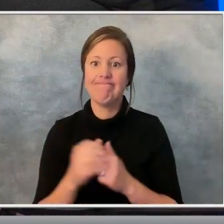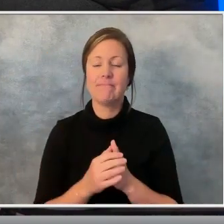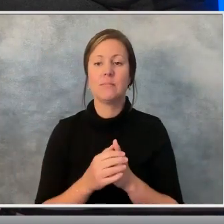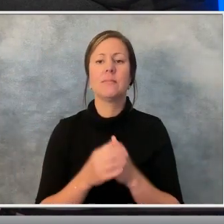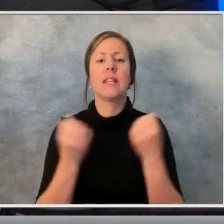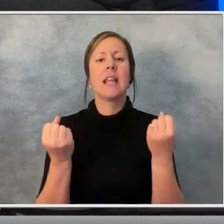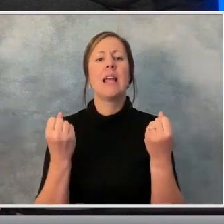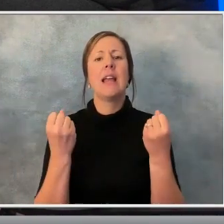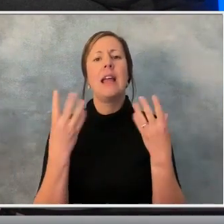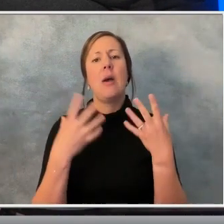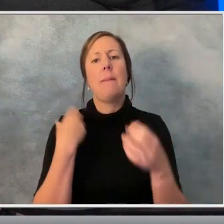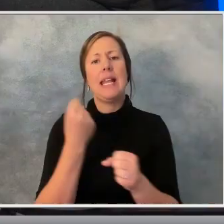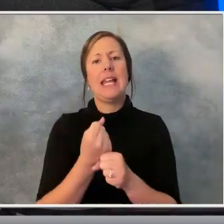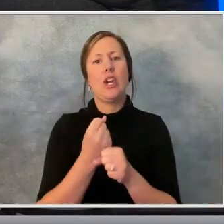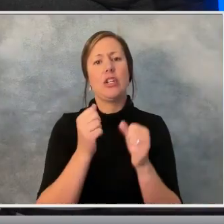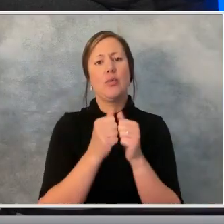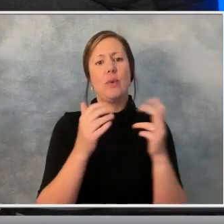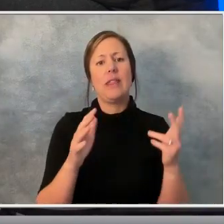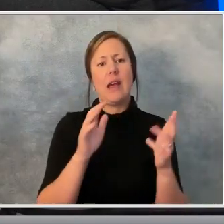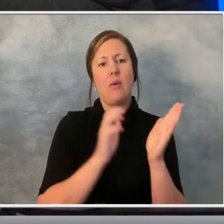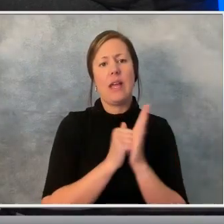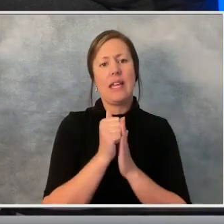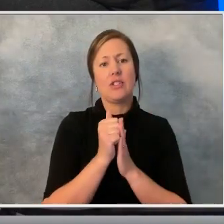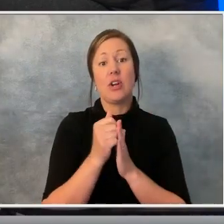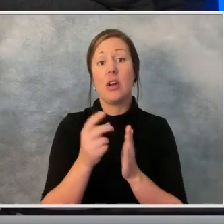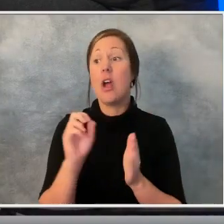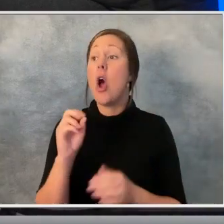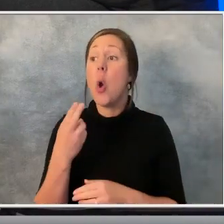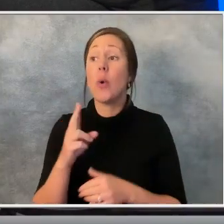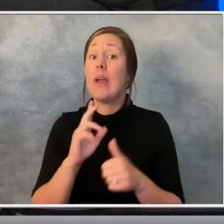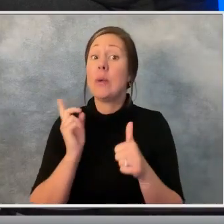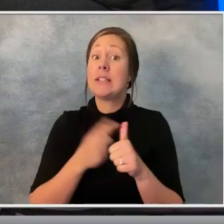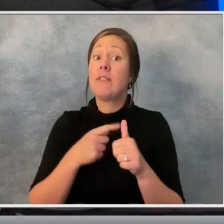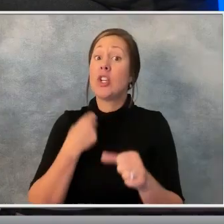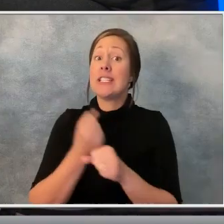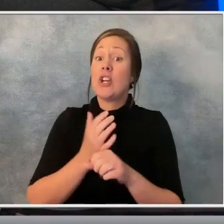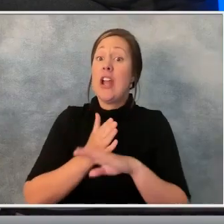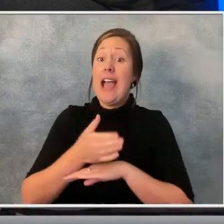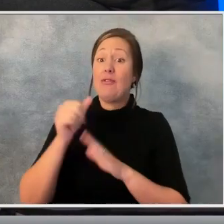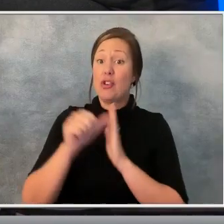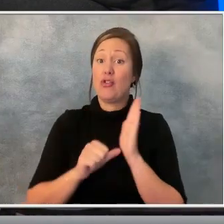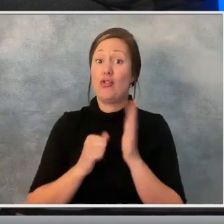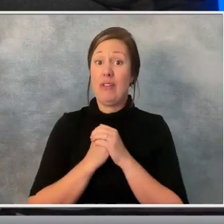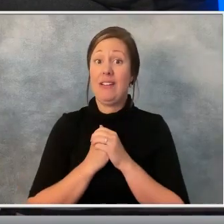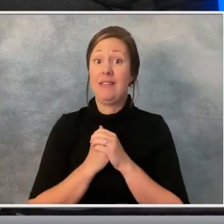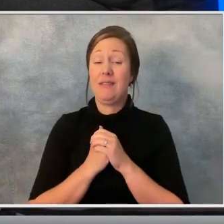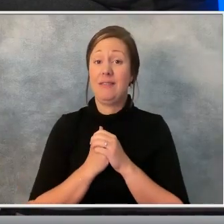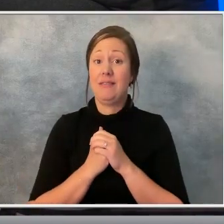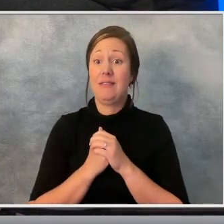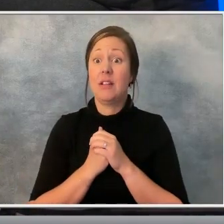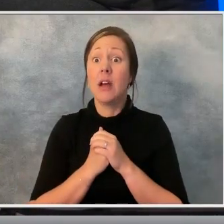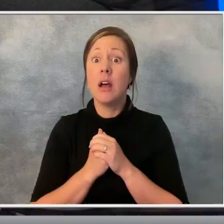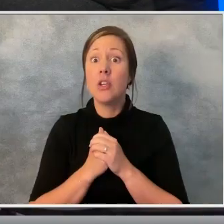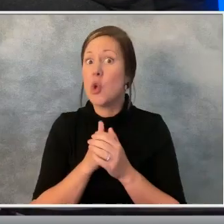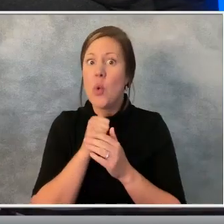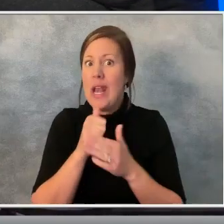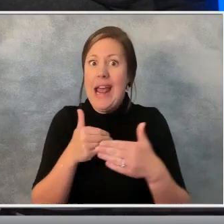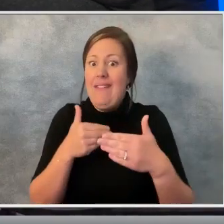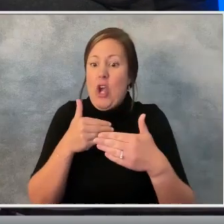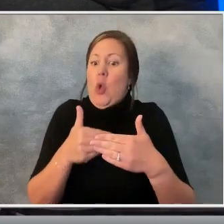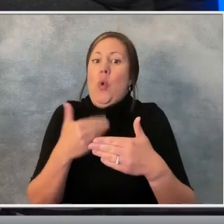been cancer-free at that We were point? in the first year after surgery at this point. So not even close to the 5 years. No.